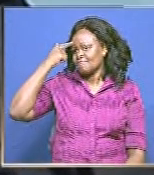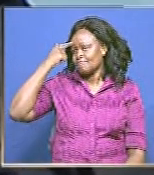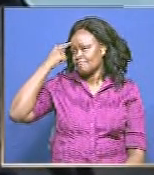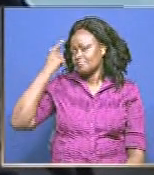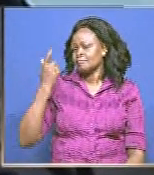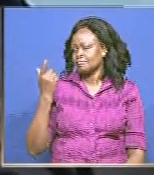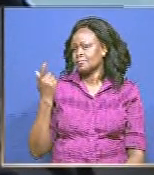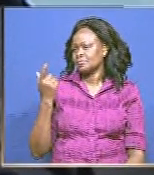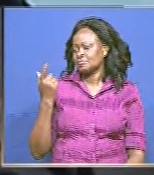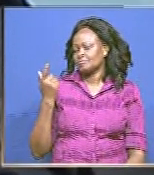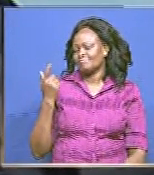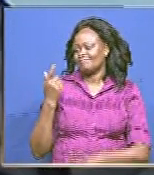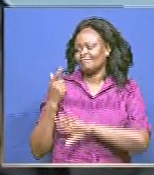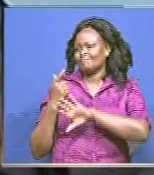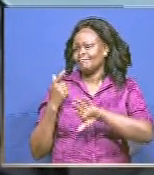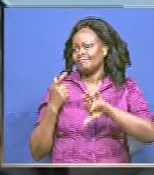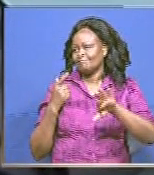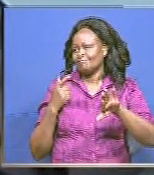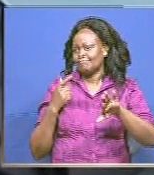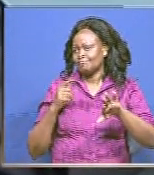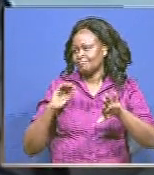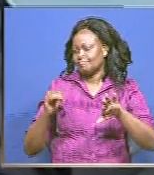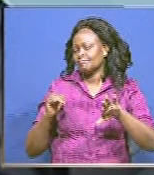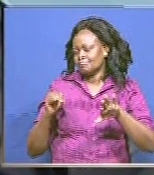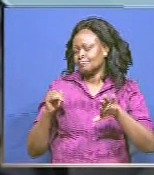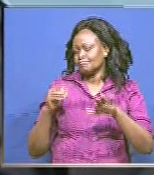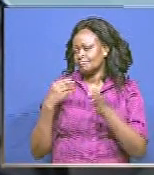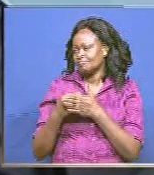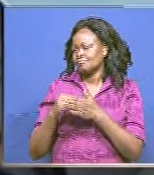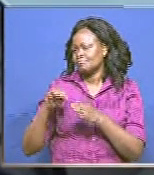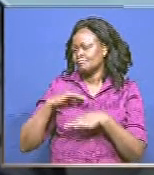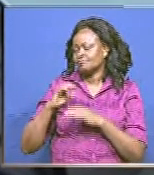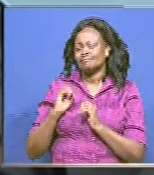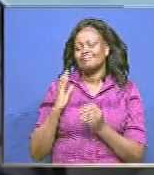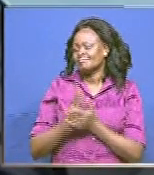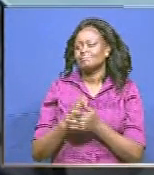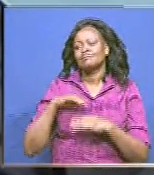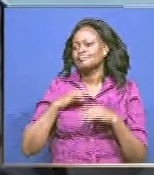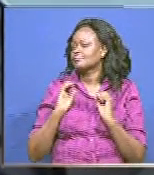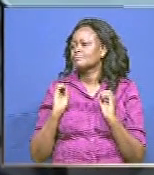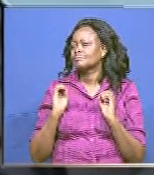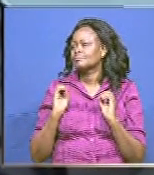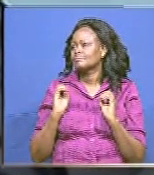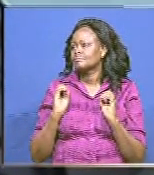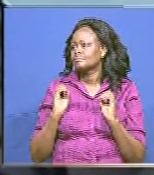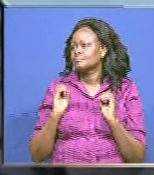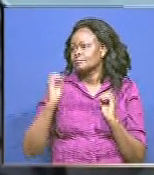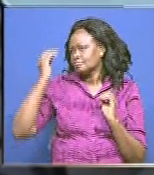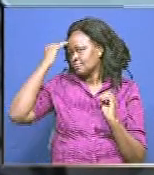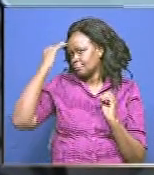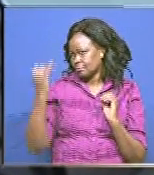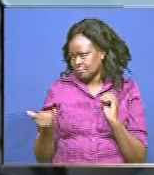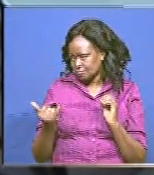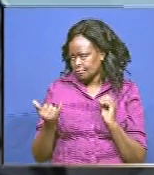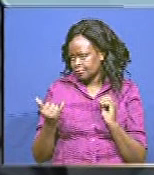Leave alone the county revenue not being sufficient, because of course it is not sufficient. One of the arguments that